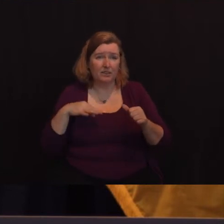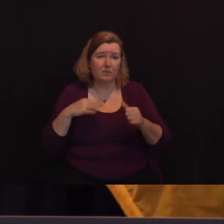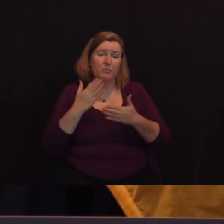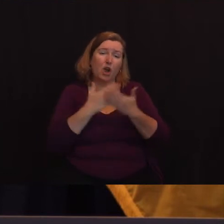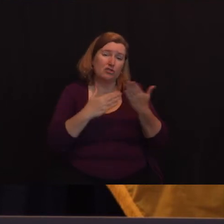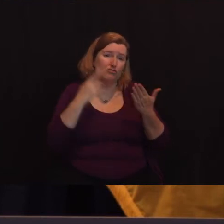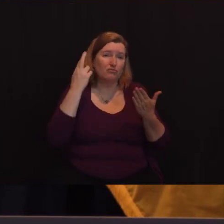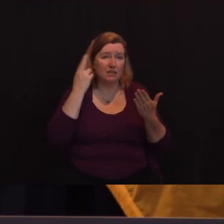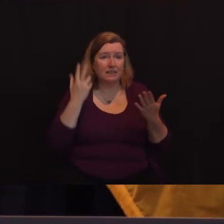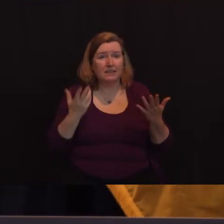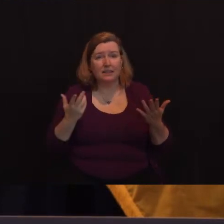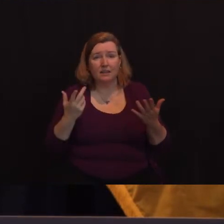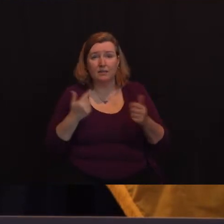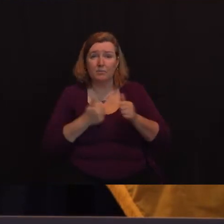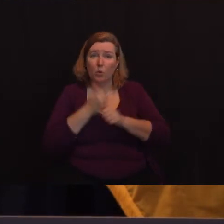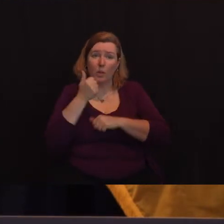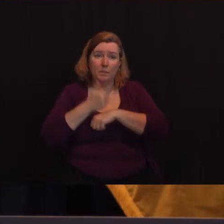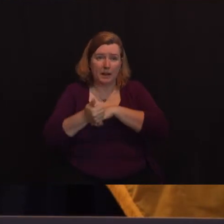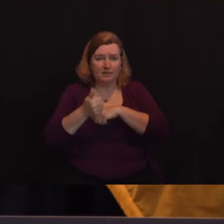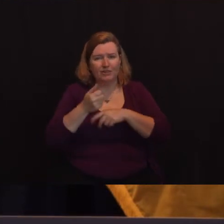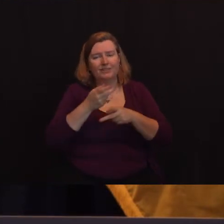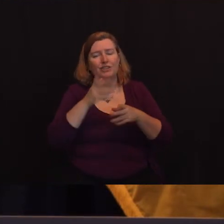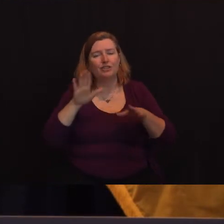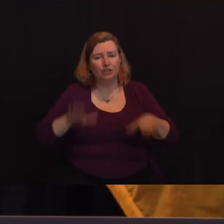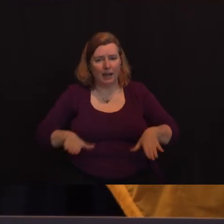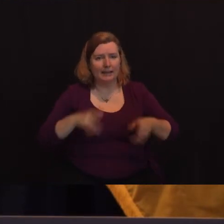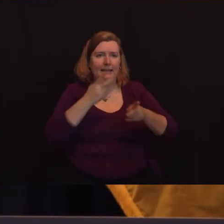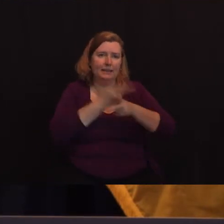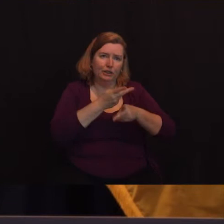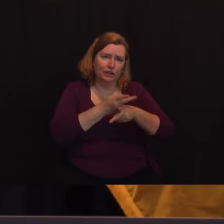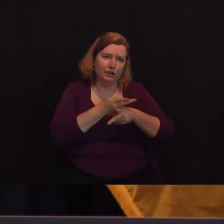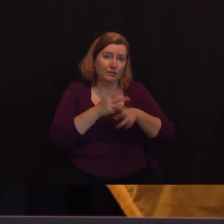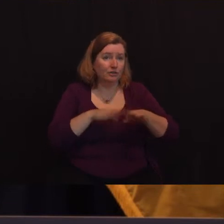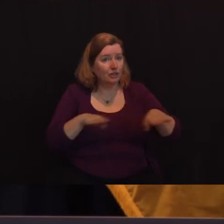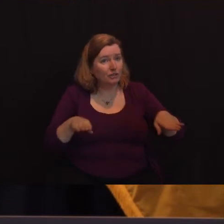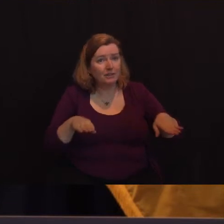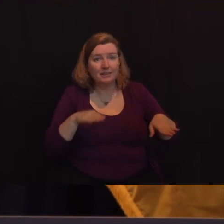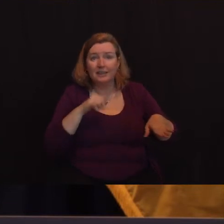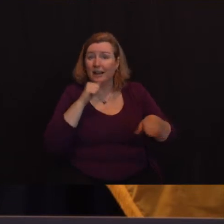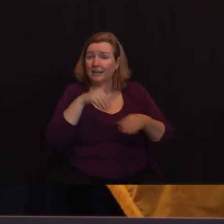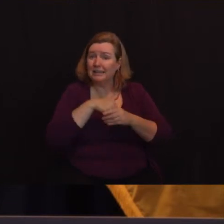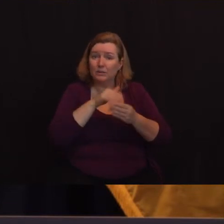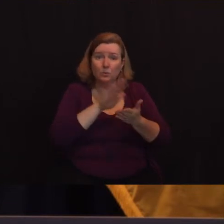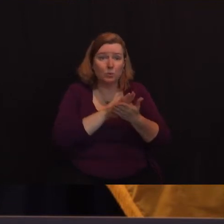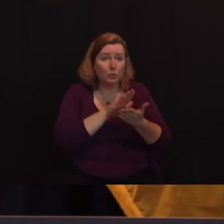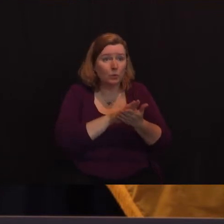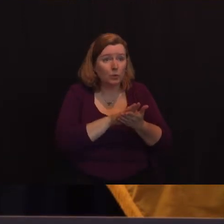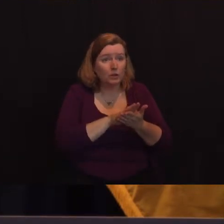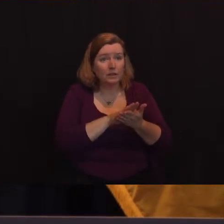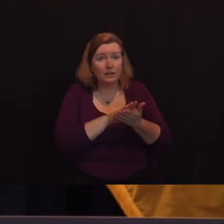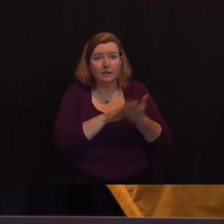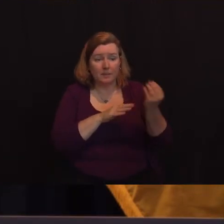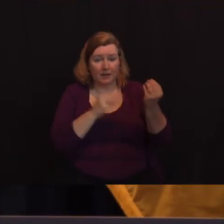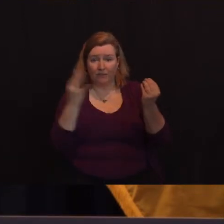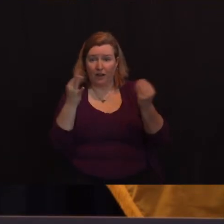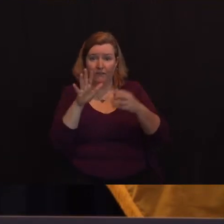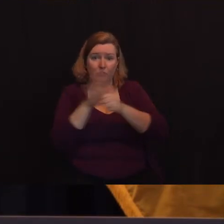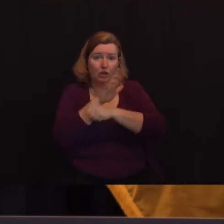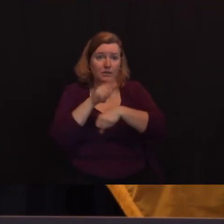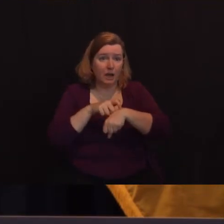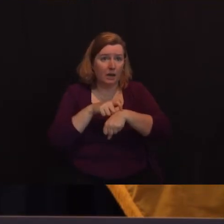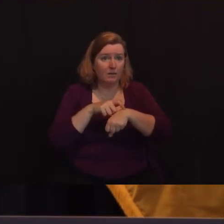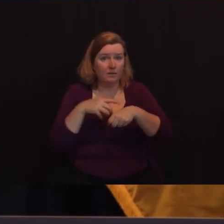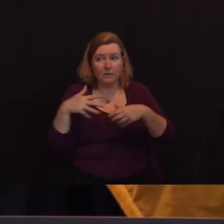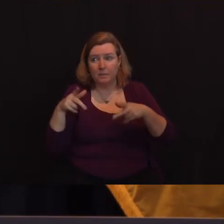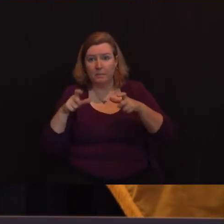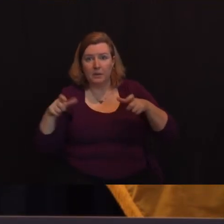probably childcare, kids not entirely in school Monday through Friday, regular hours. People afraid, frankly, to go back